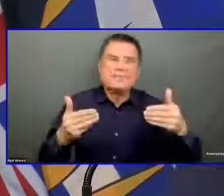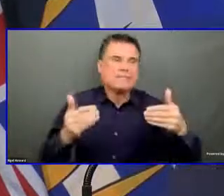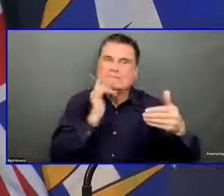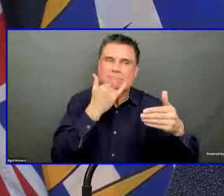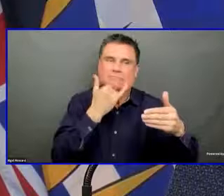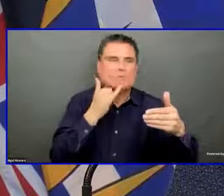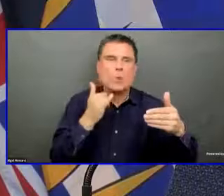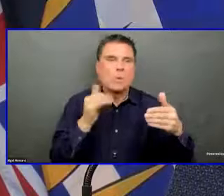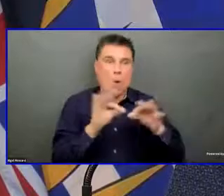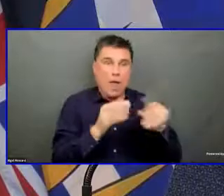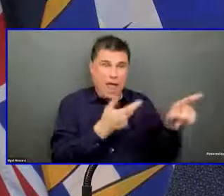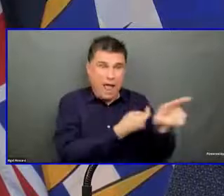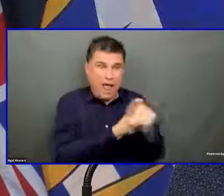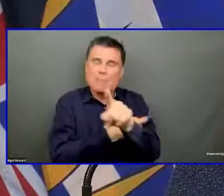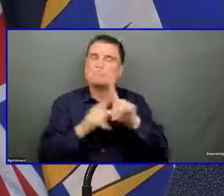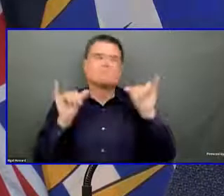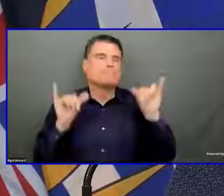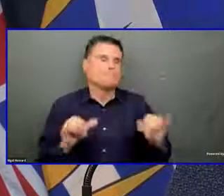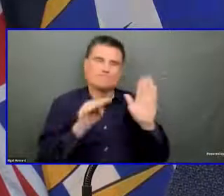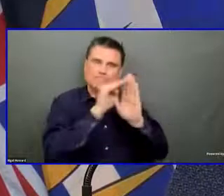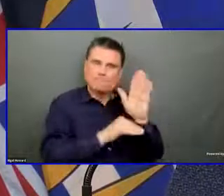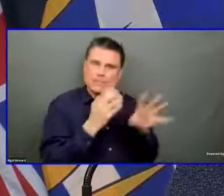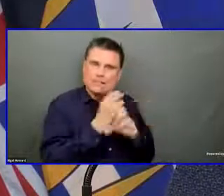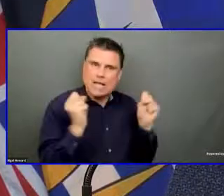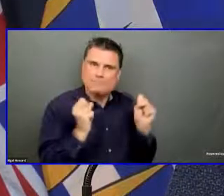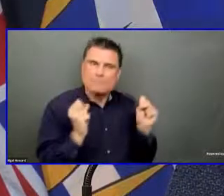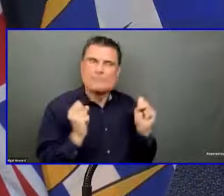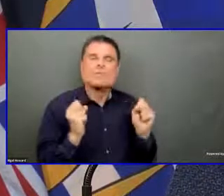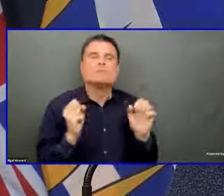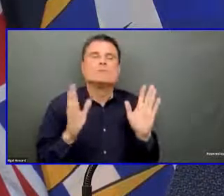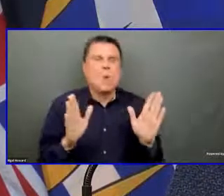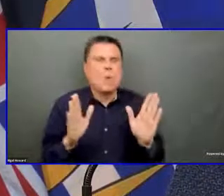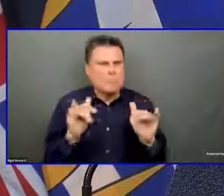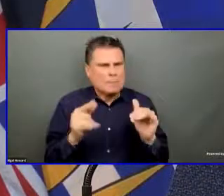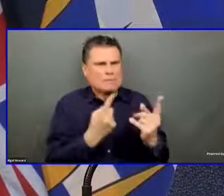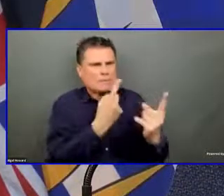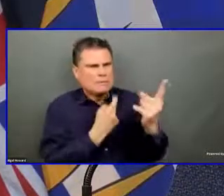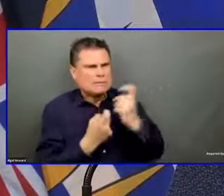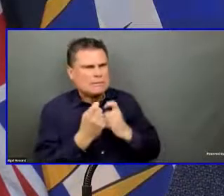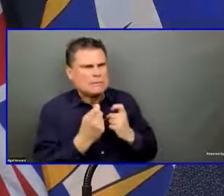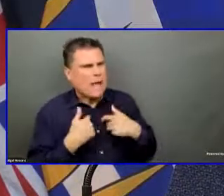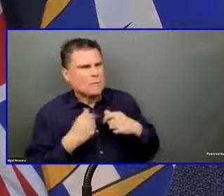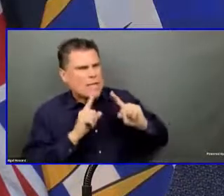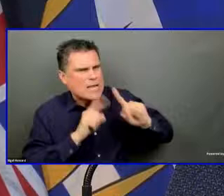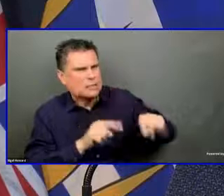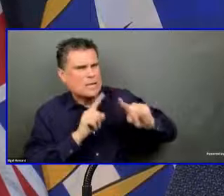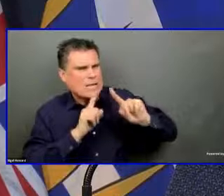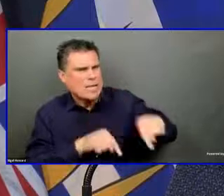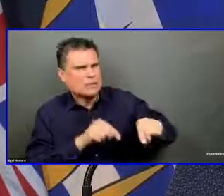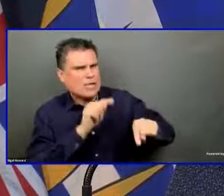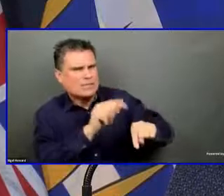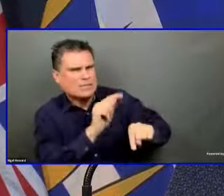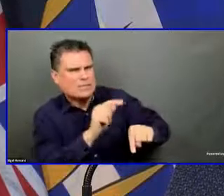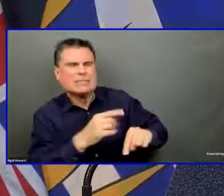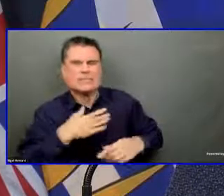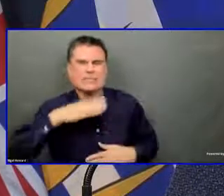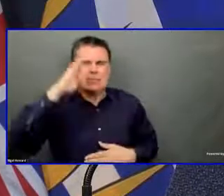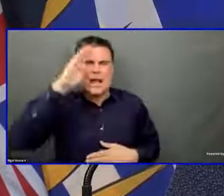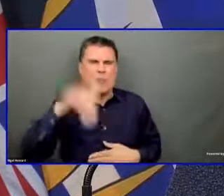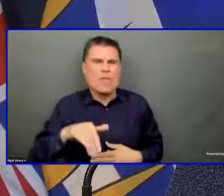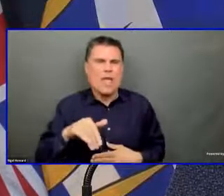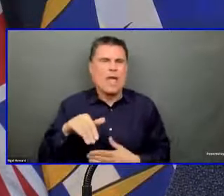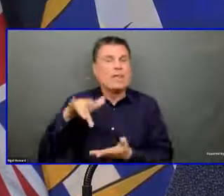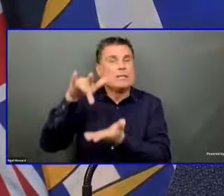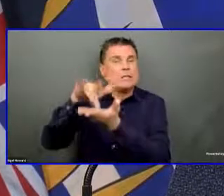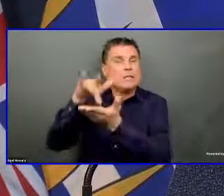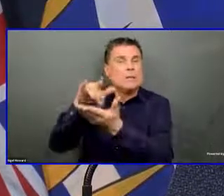circulating that we're addressing every day. So I think I know Interior Health is working with the community and with the care home